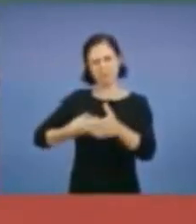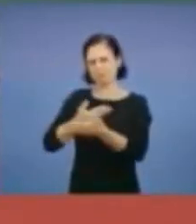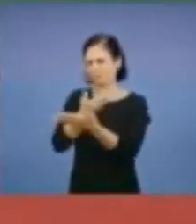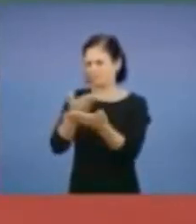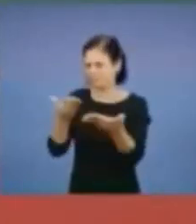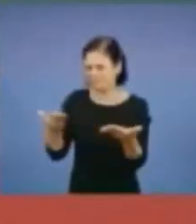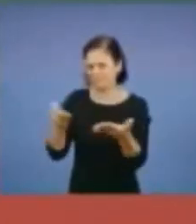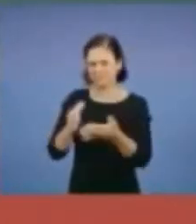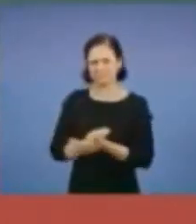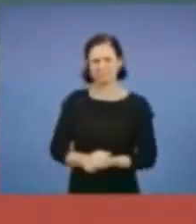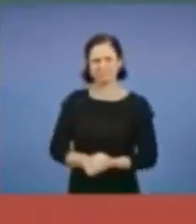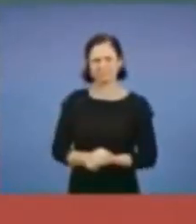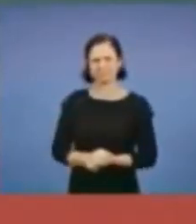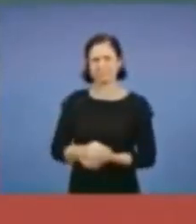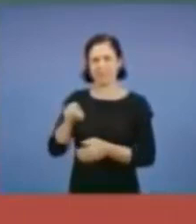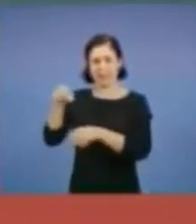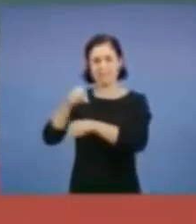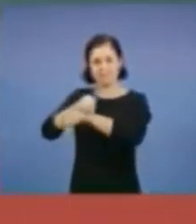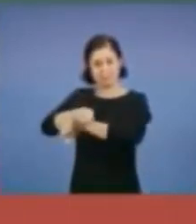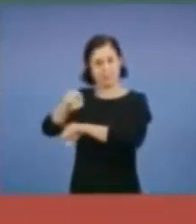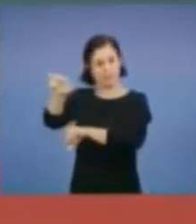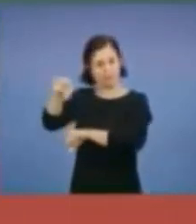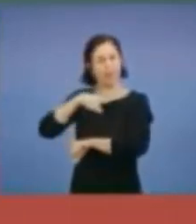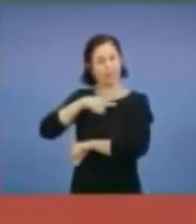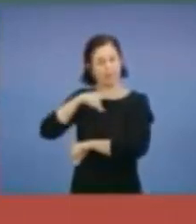in Brazil.